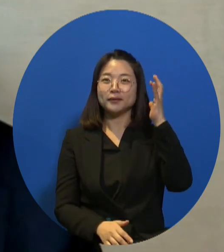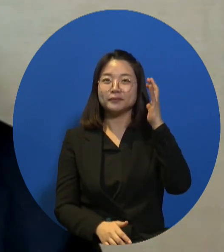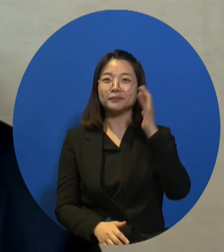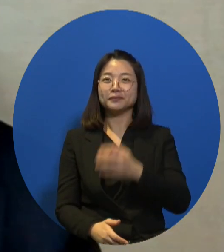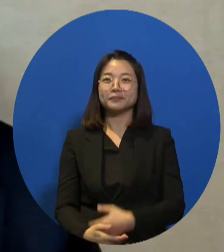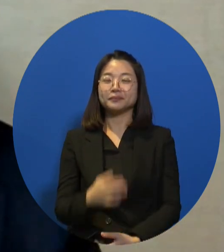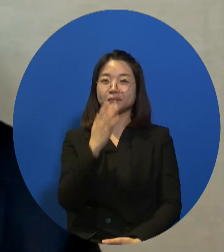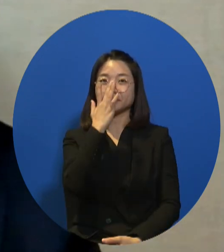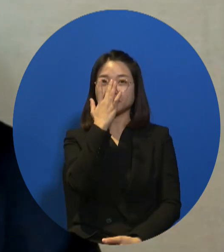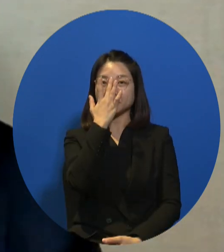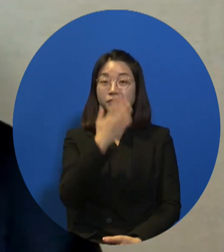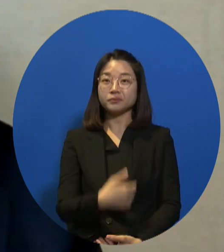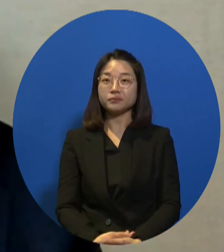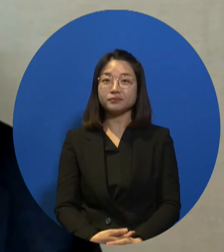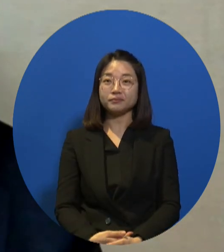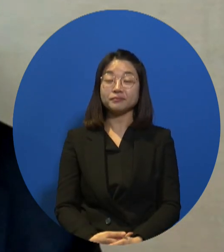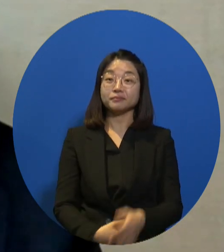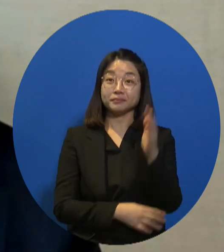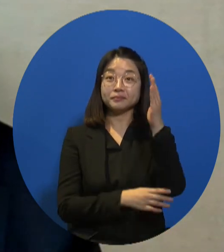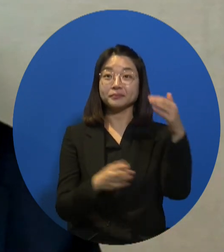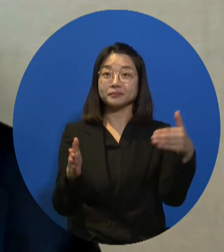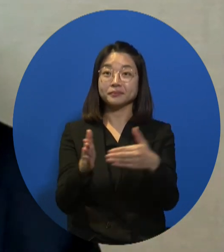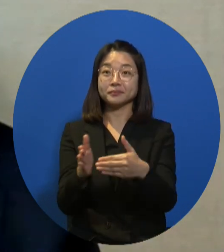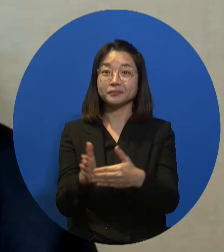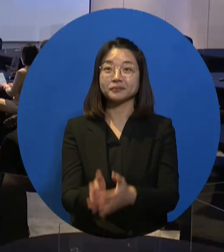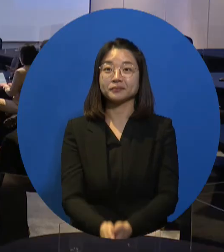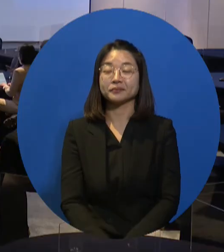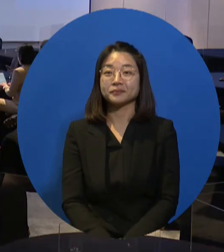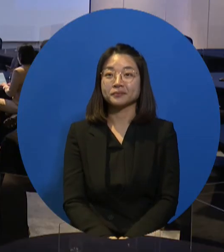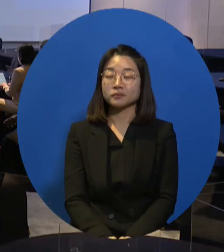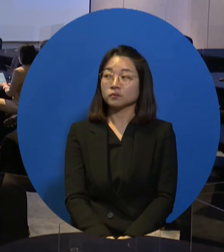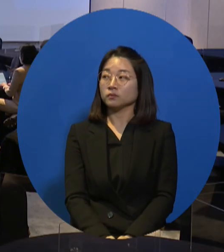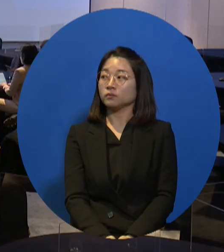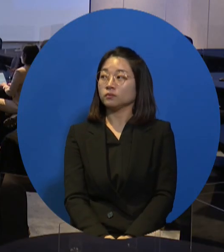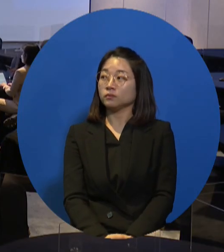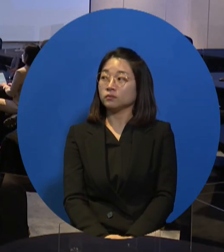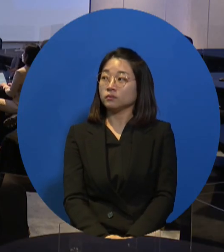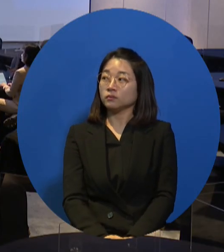to provide a strong answer in either direction.